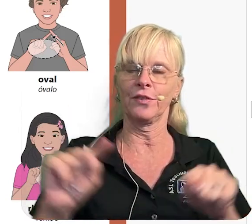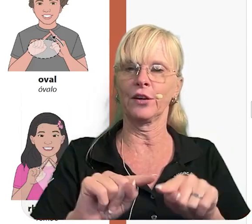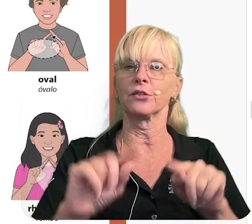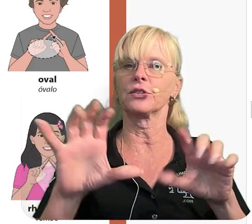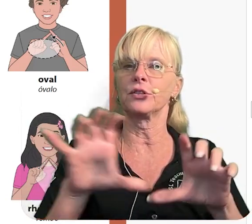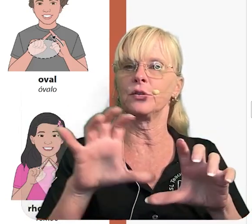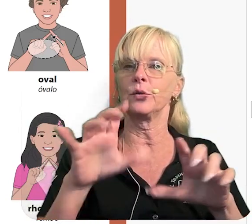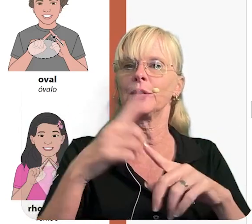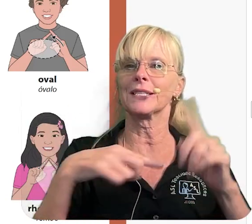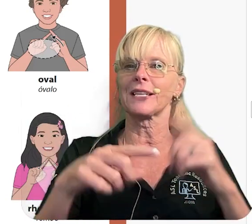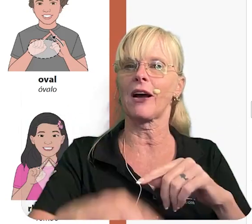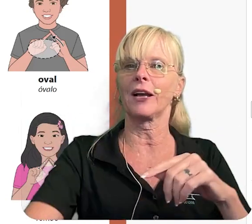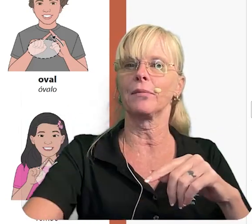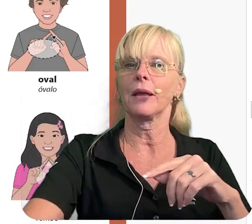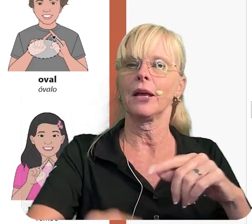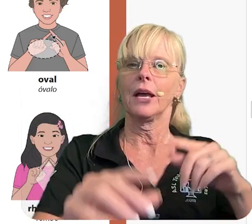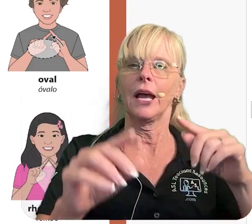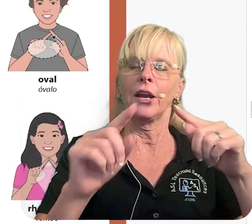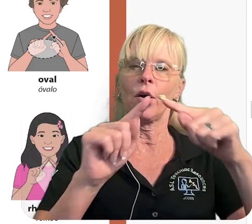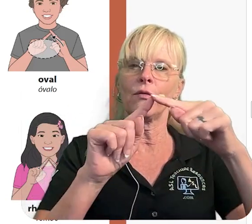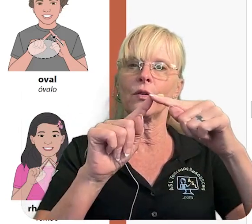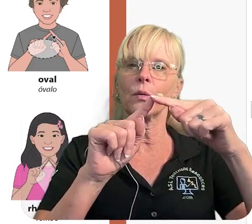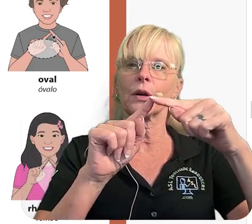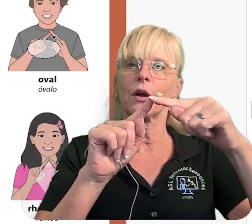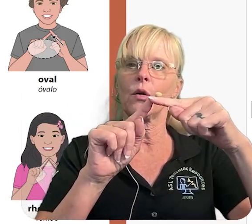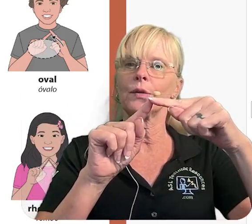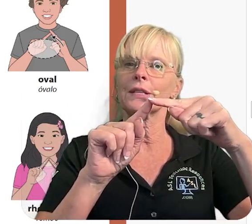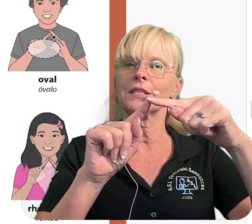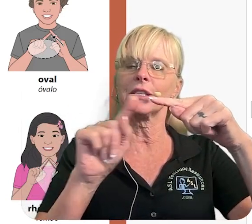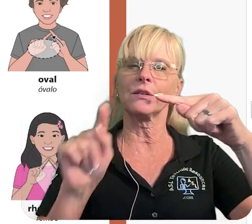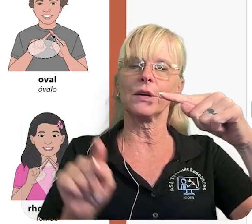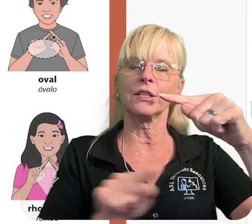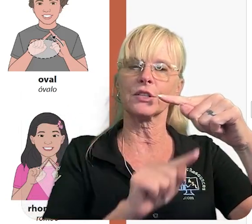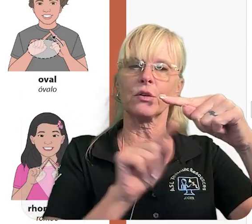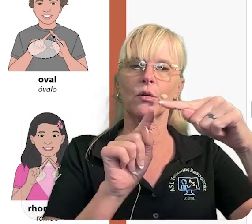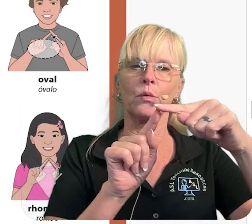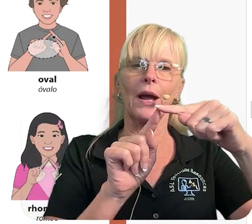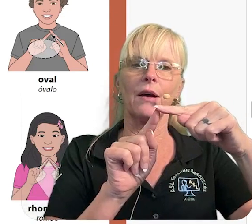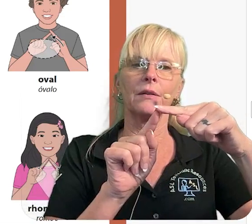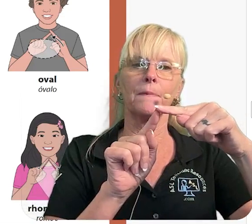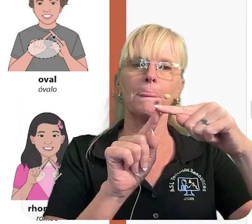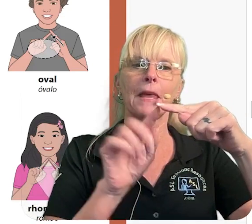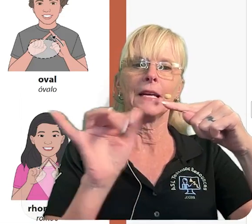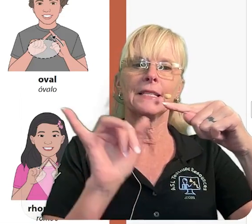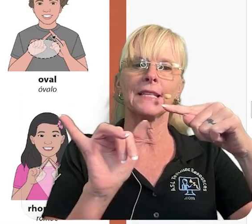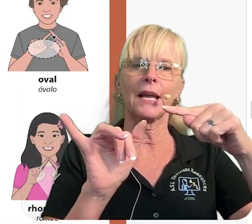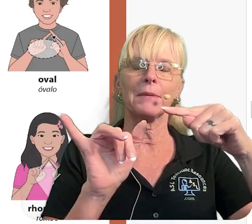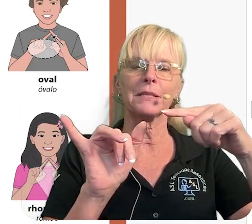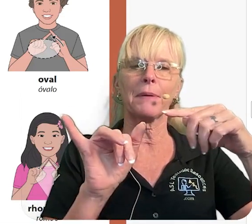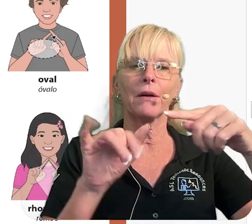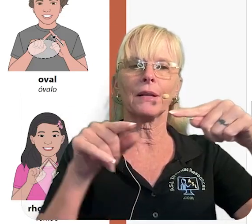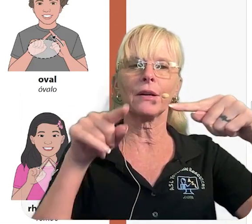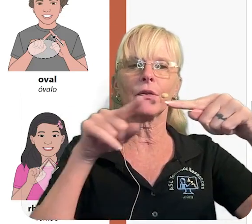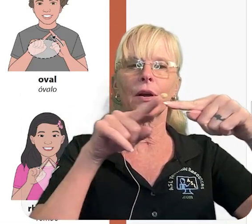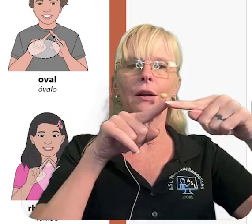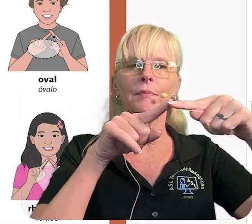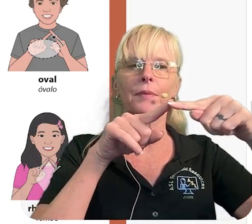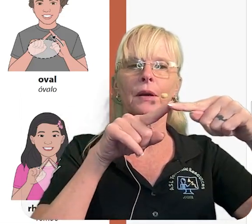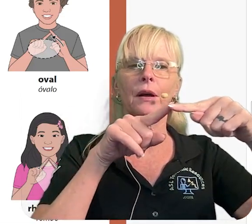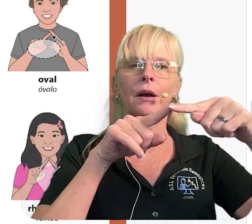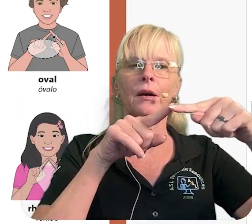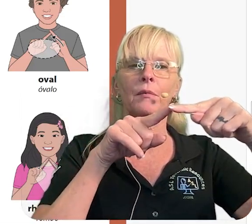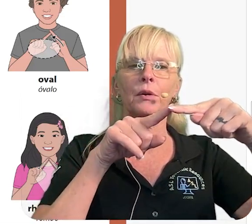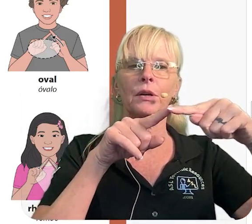your fingers to do the sign. And oval, we're going to hold this still and just go around. Same as